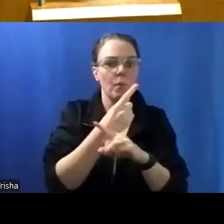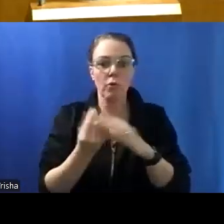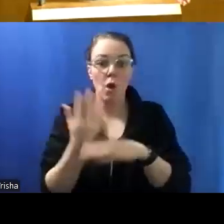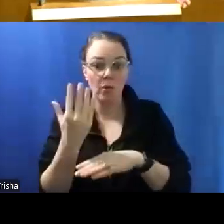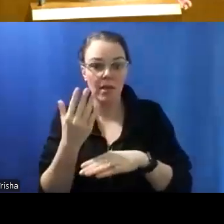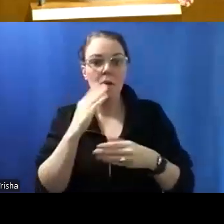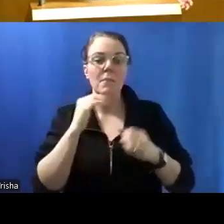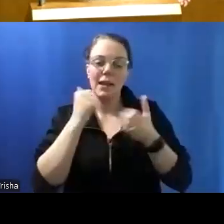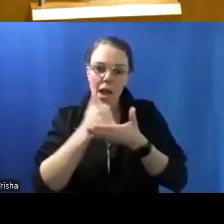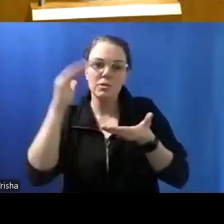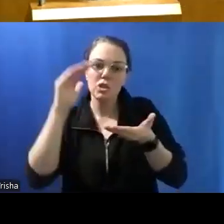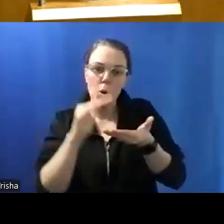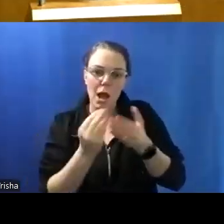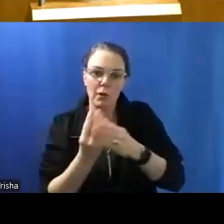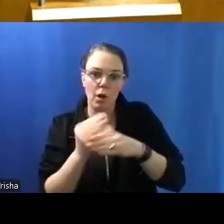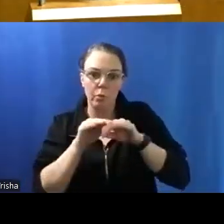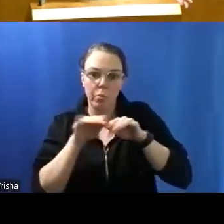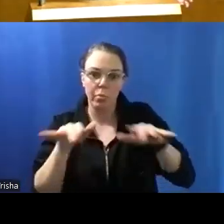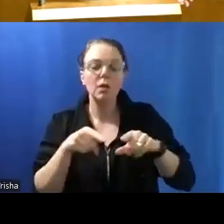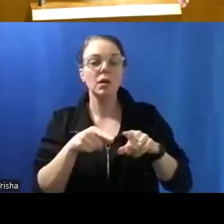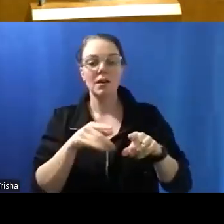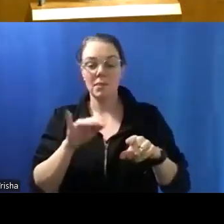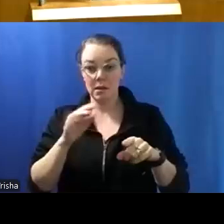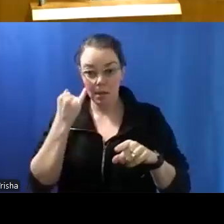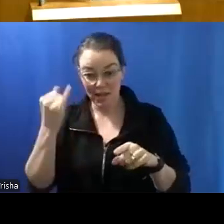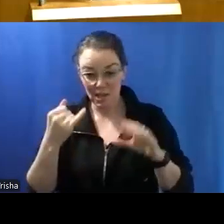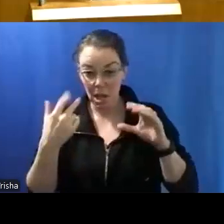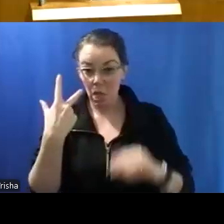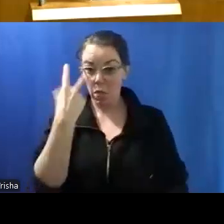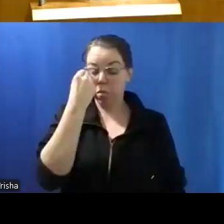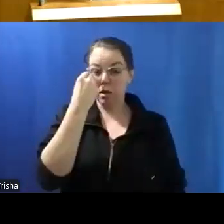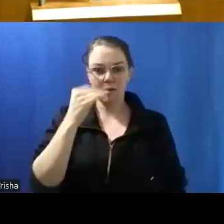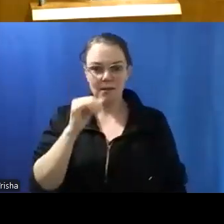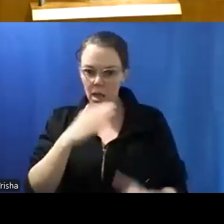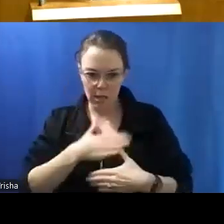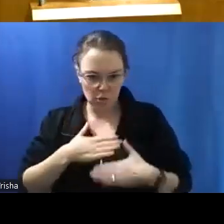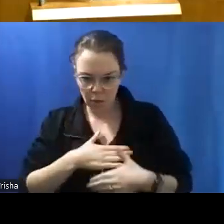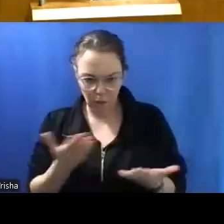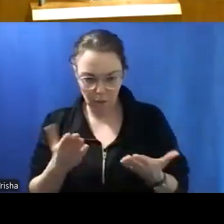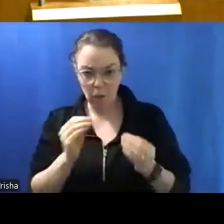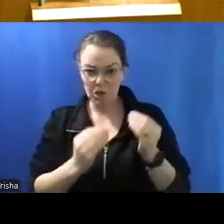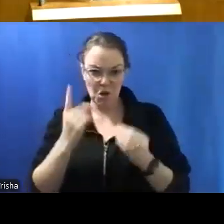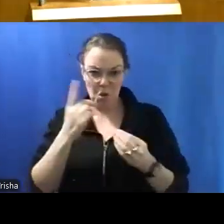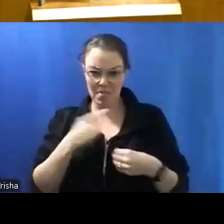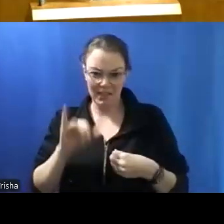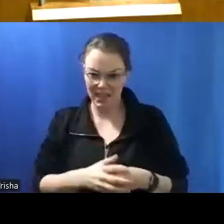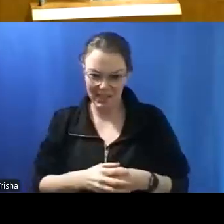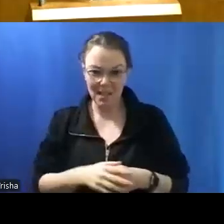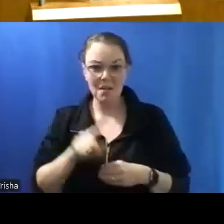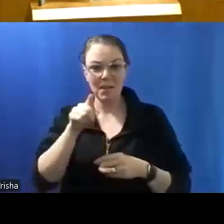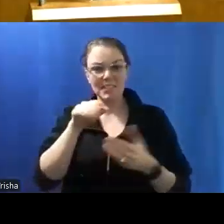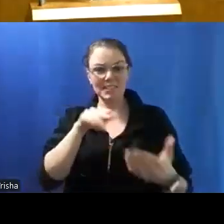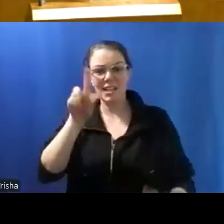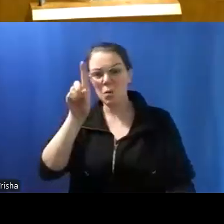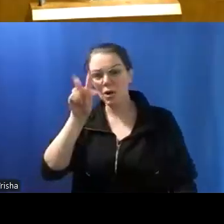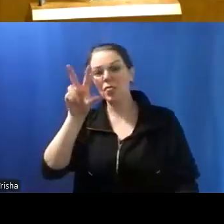And as you could imagine, that's not enjoyable to do. Nobody looks forward to that. This is a study of 130 people with that condition